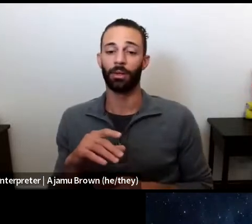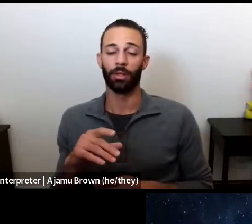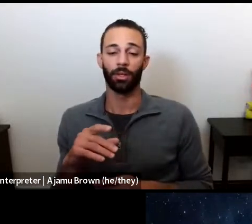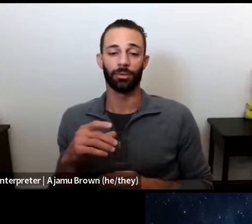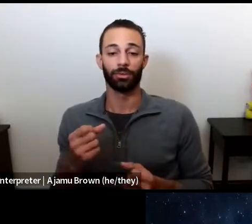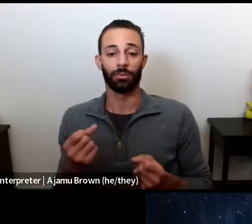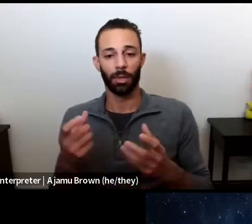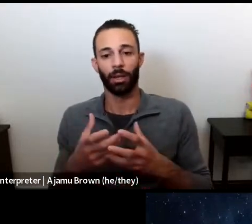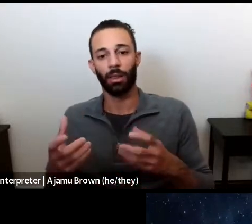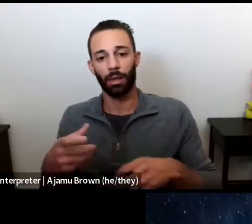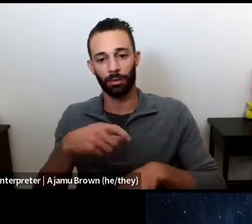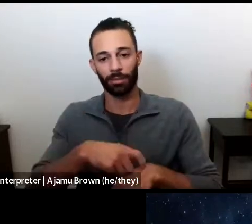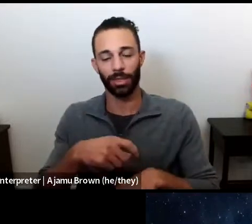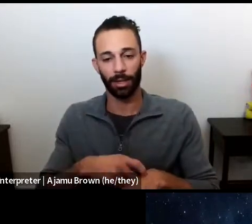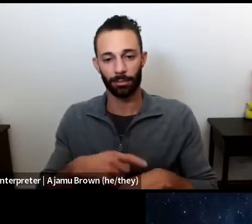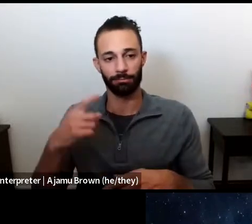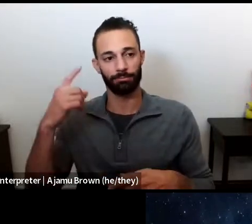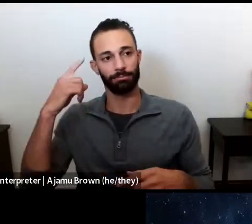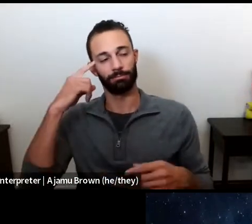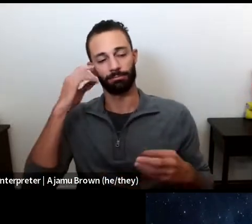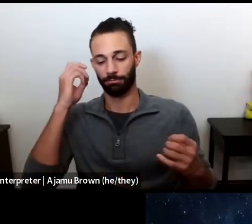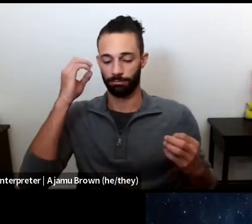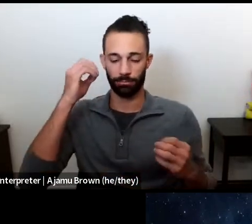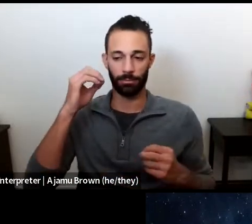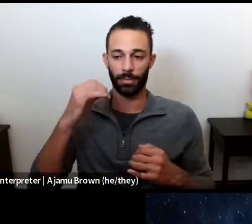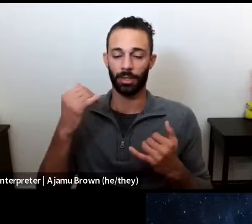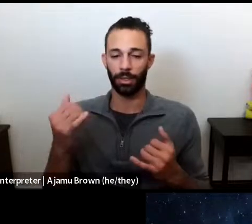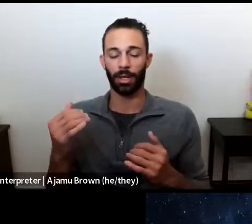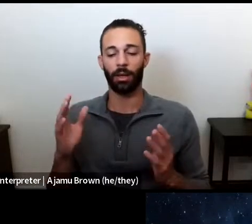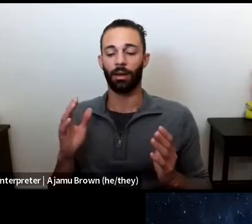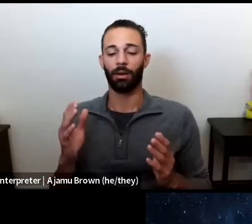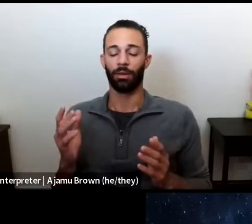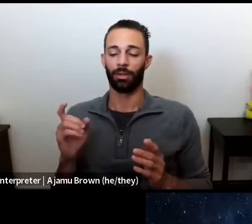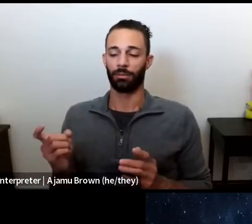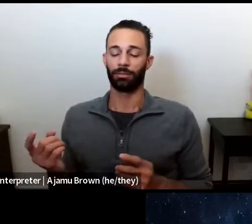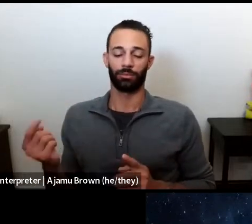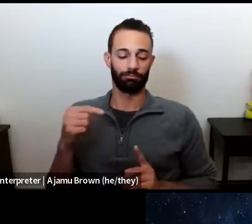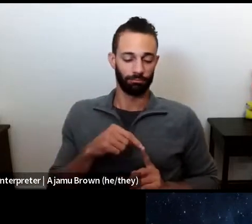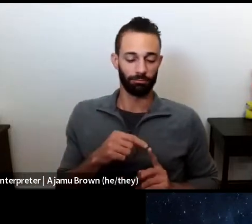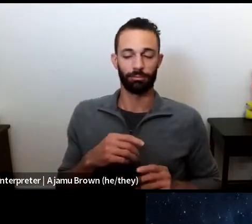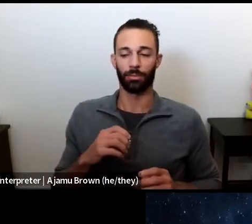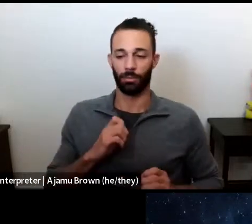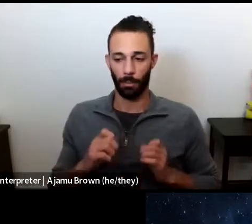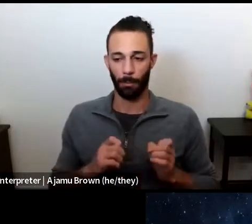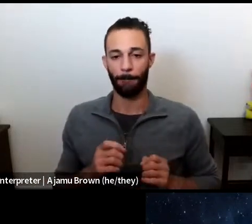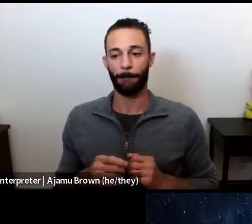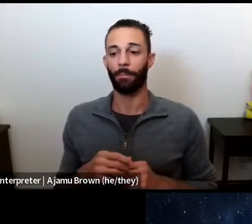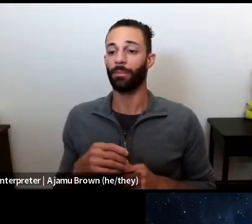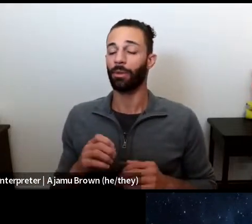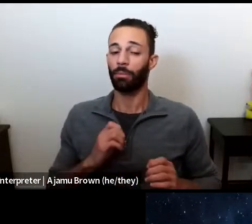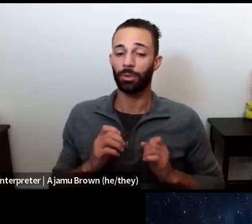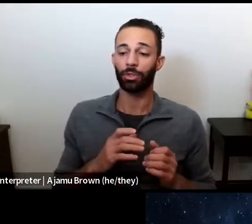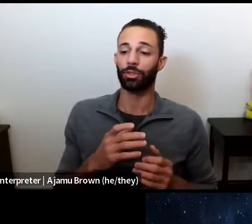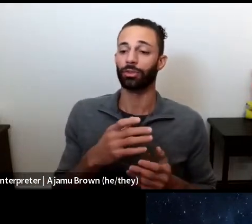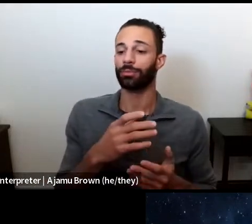land, let's refocus on emotional land. So we have the Four of Cups here. That is emotional energy,